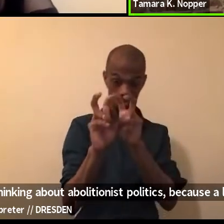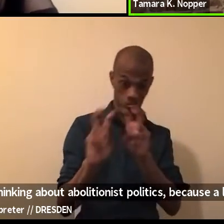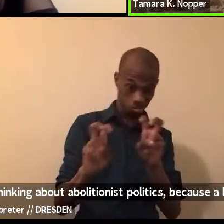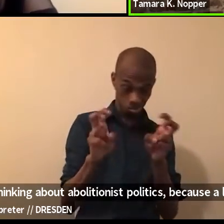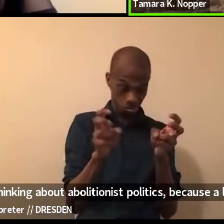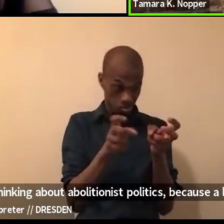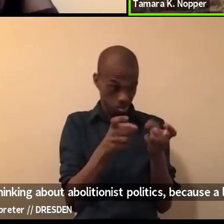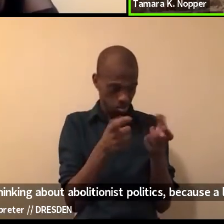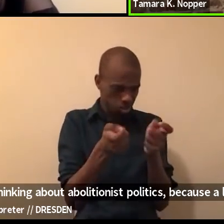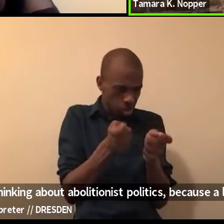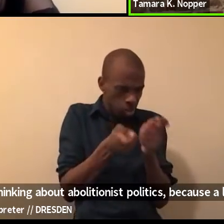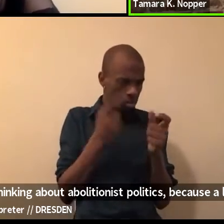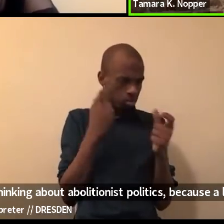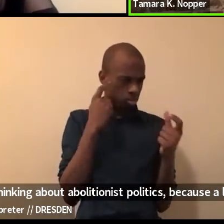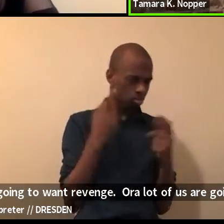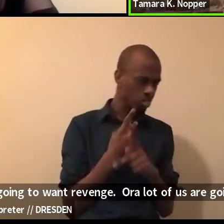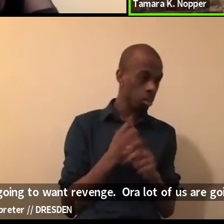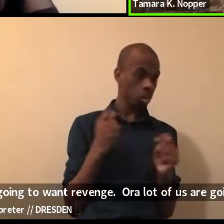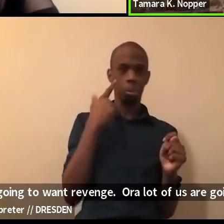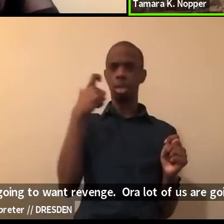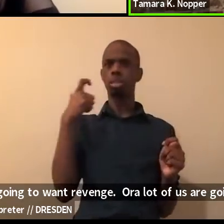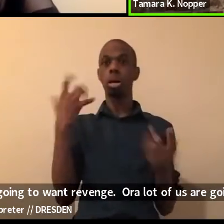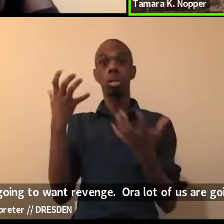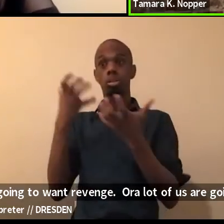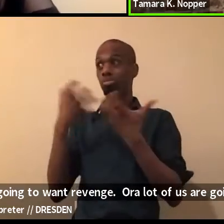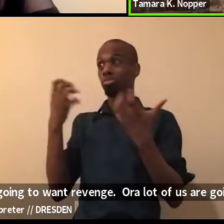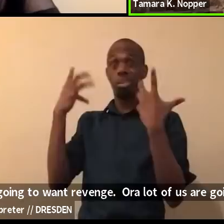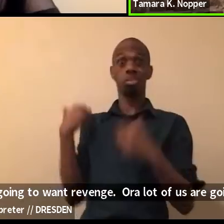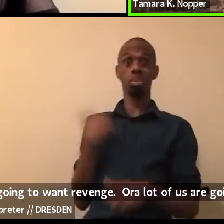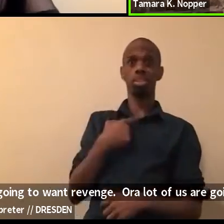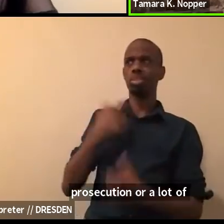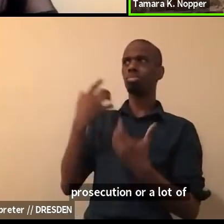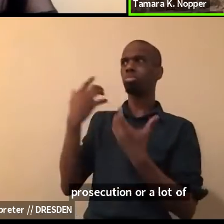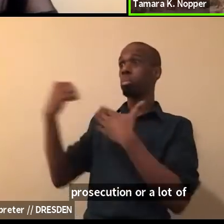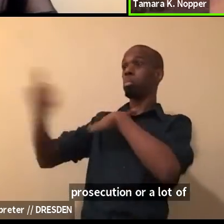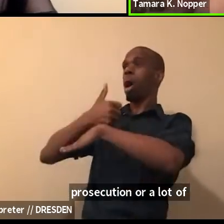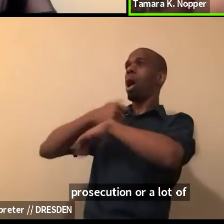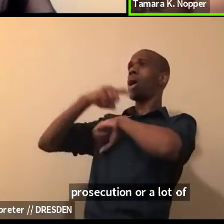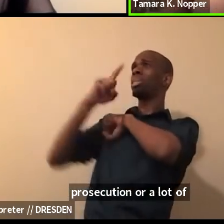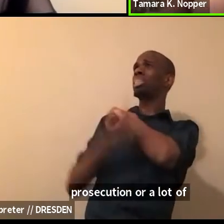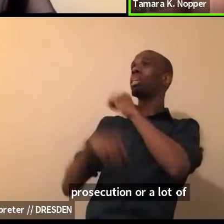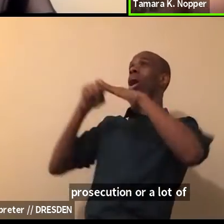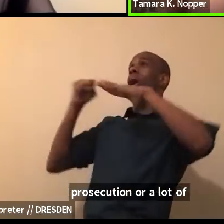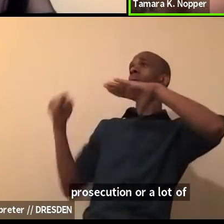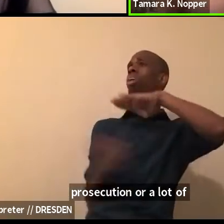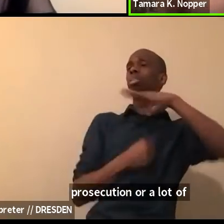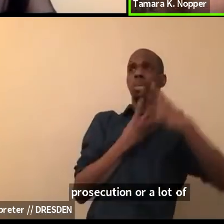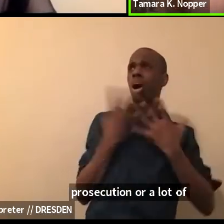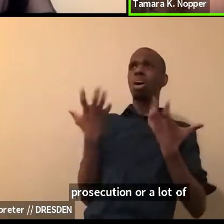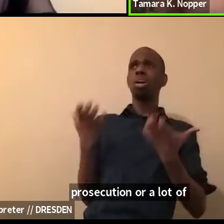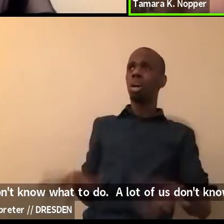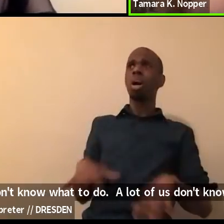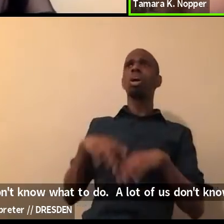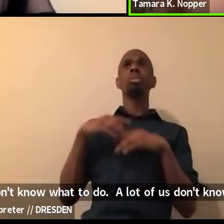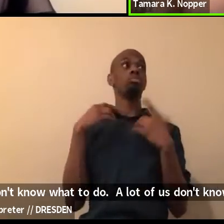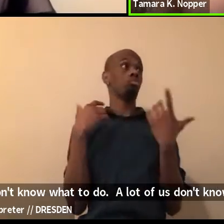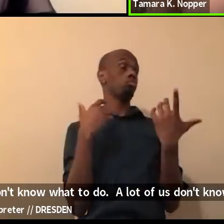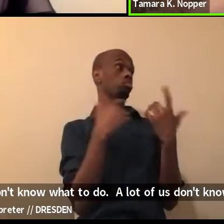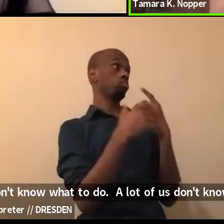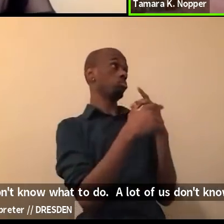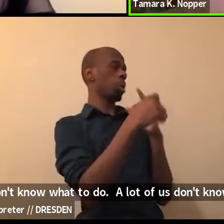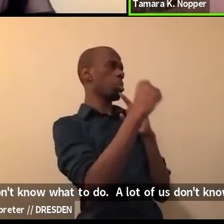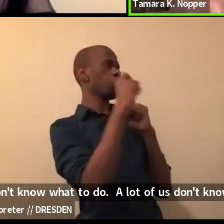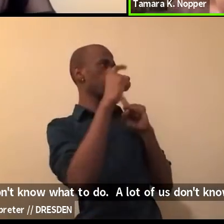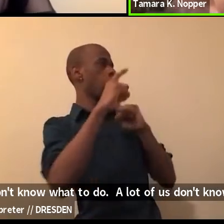to do, right? Like a lot of us don't know who to go to, right? And a lot of that not knowing